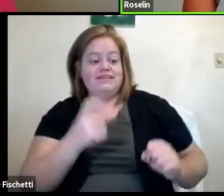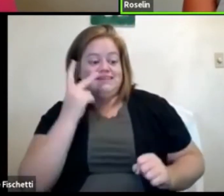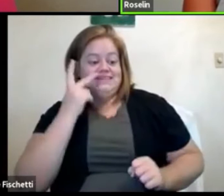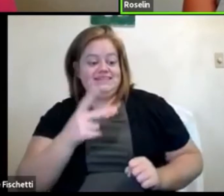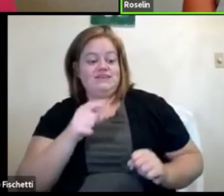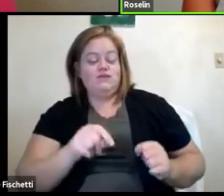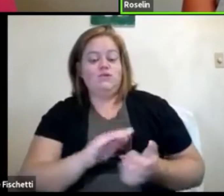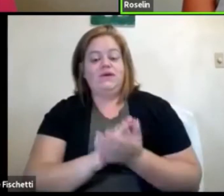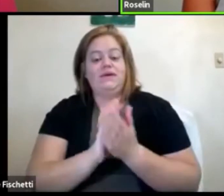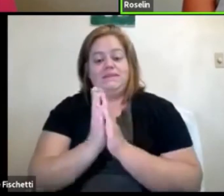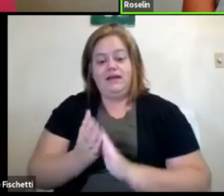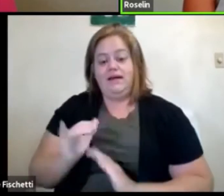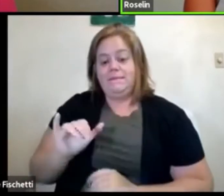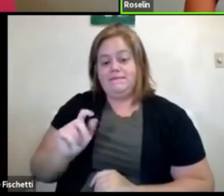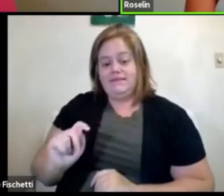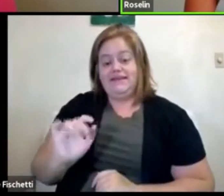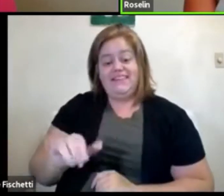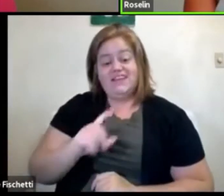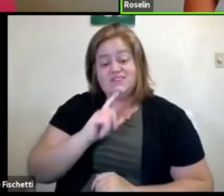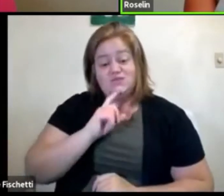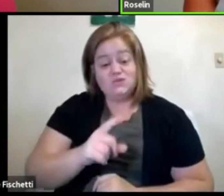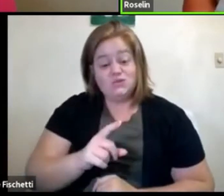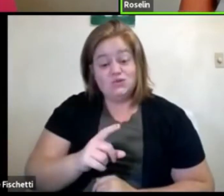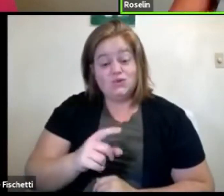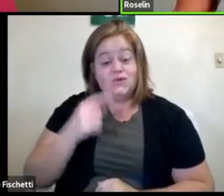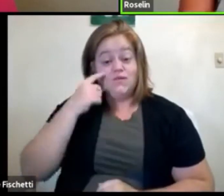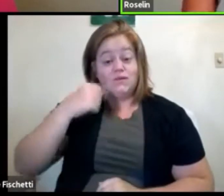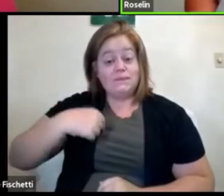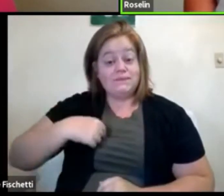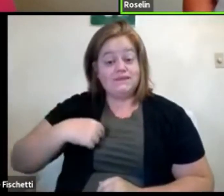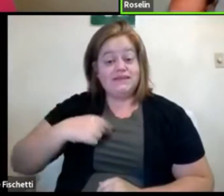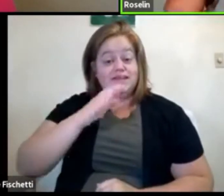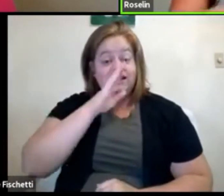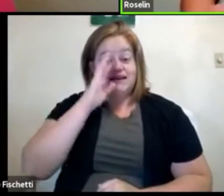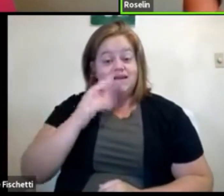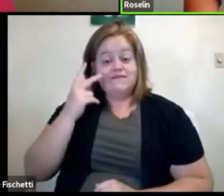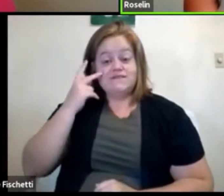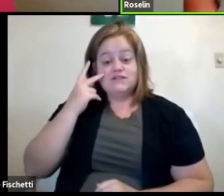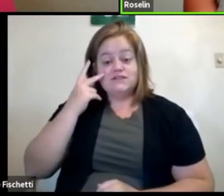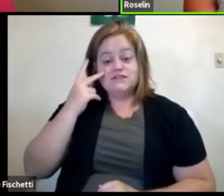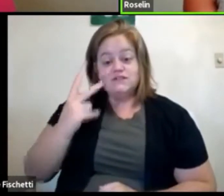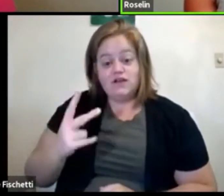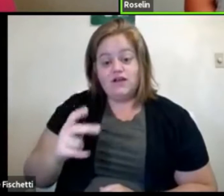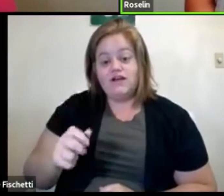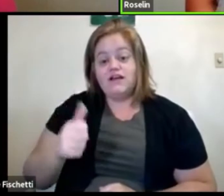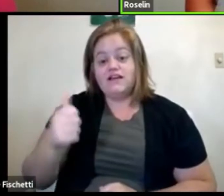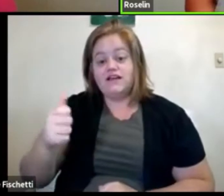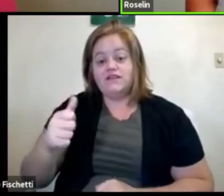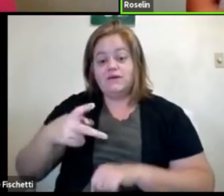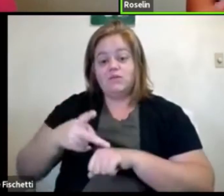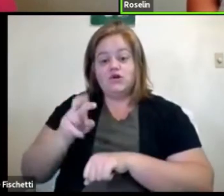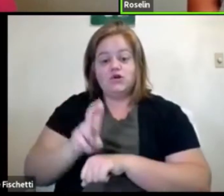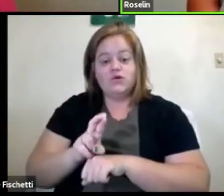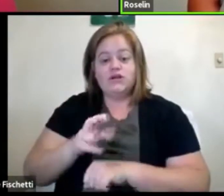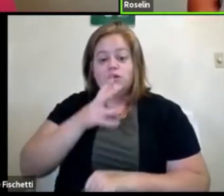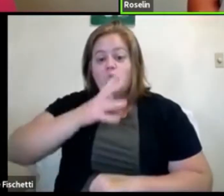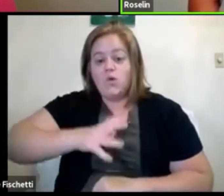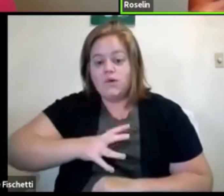totally true. At least, for me, like I never saw another, Puerto Rican woman with a PhD in